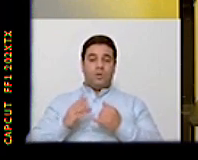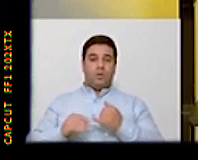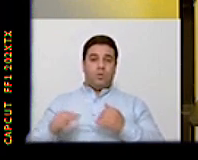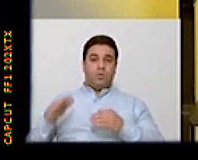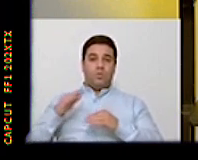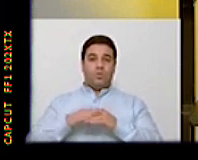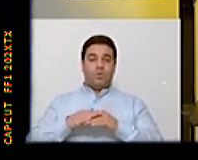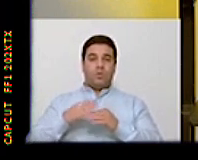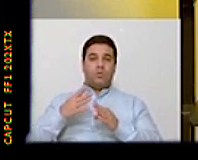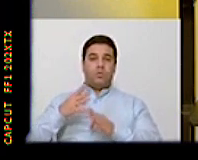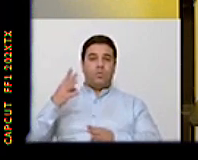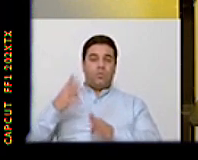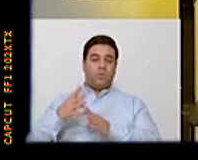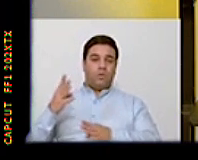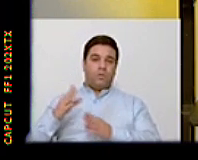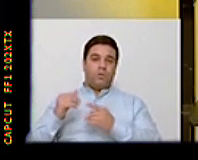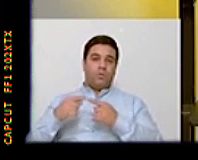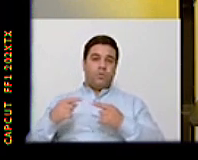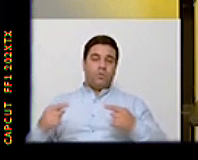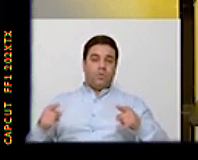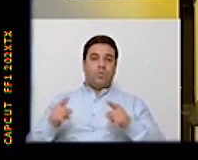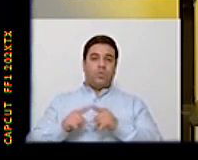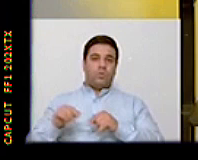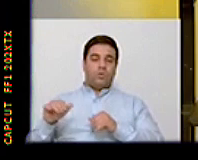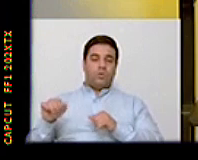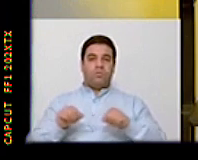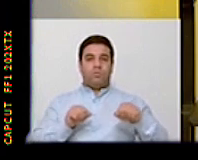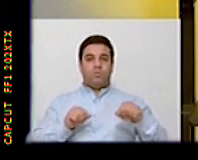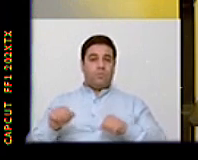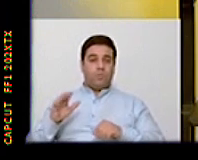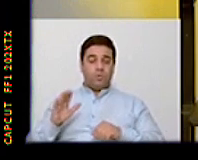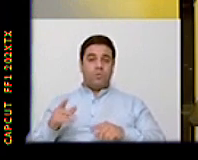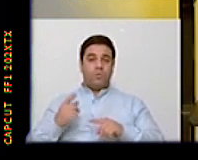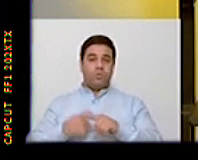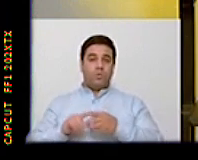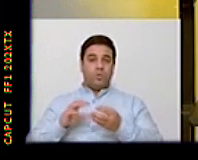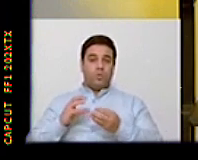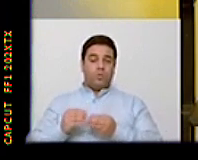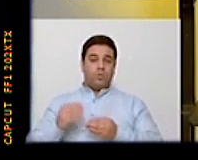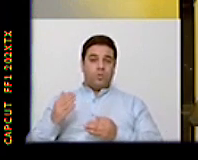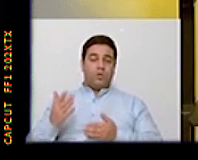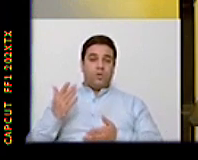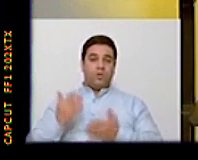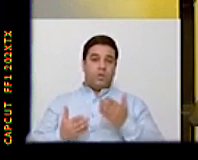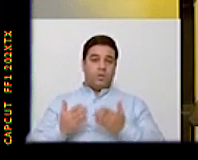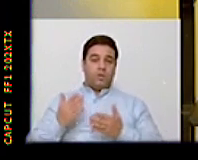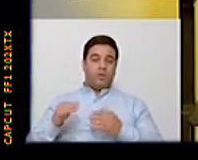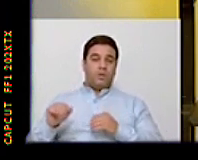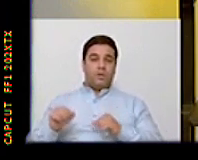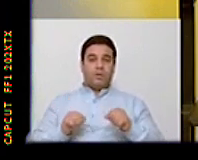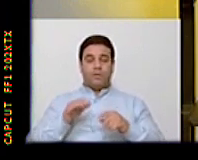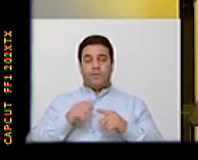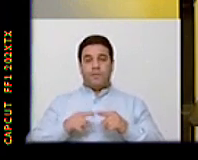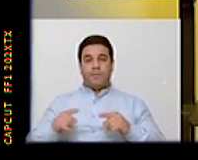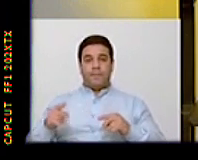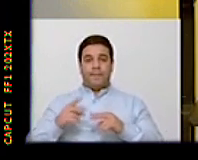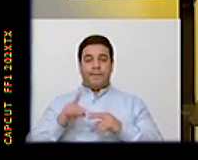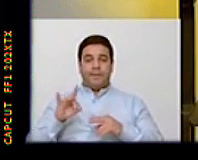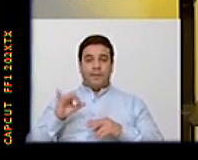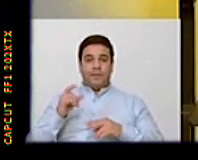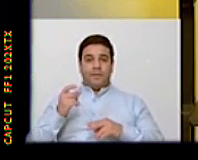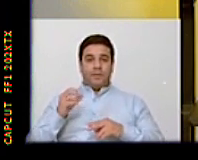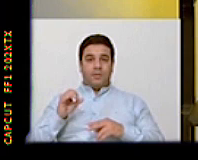ustidagi imoratlar va boshqa moslamalar ham tebranma harakat qiladi. Buni natijasida agarda zilzila vaqtidagi